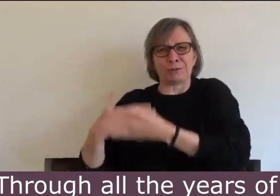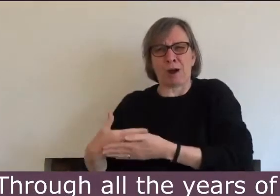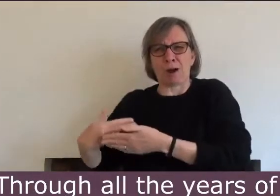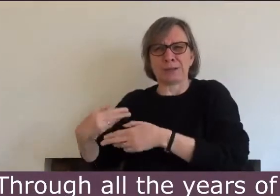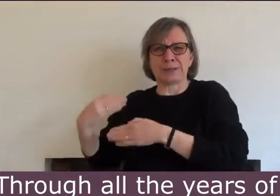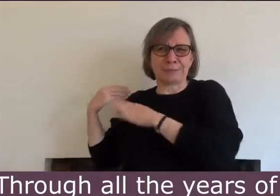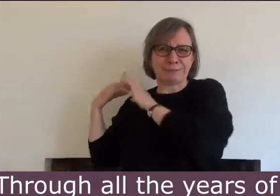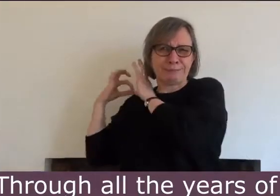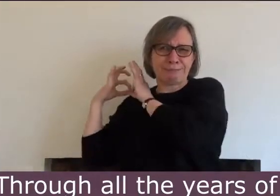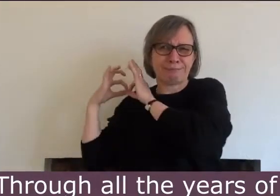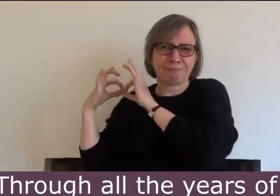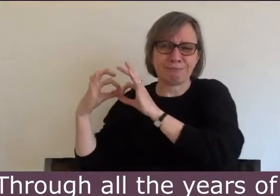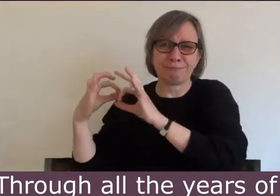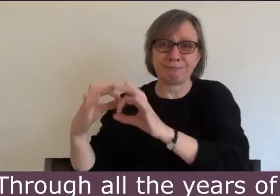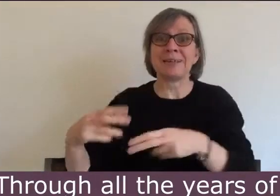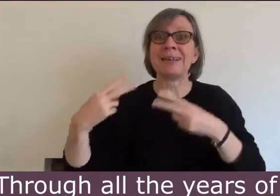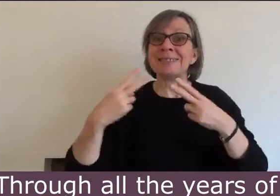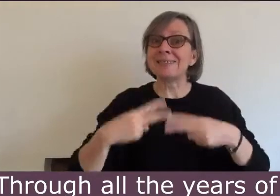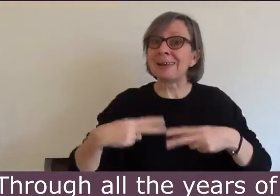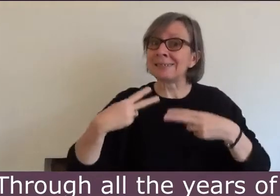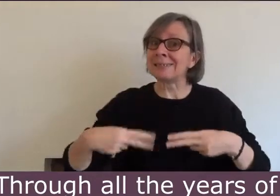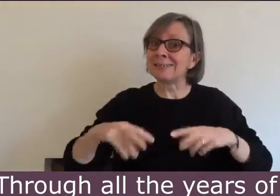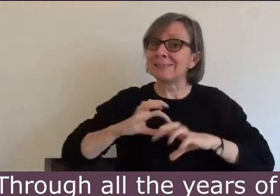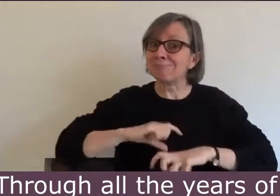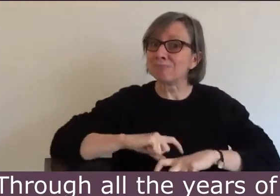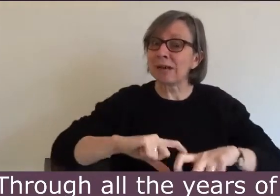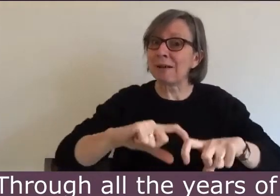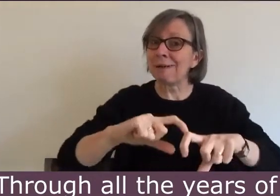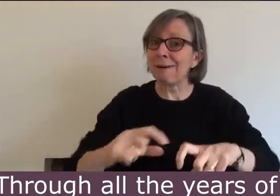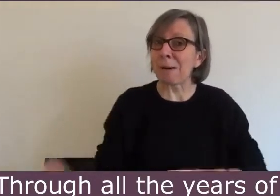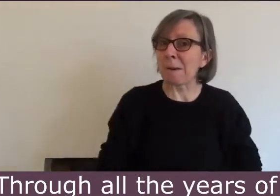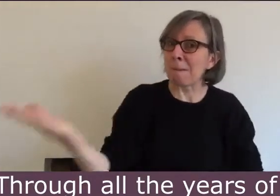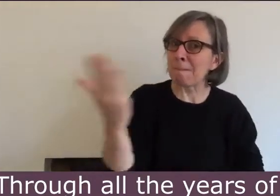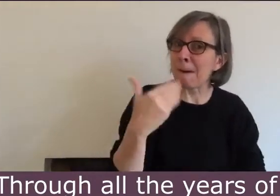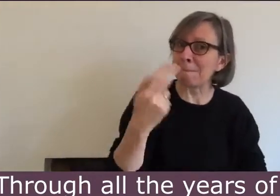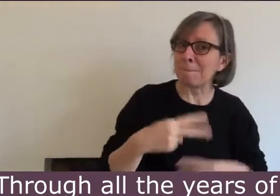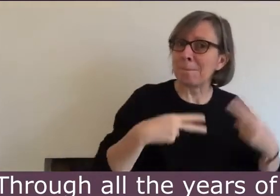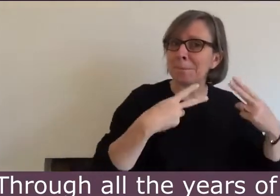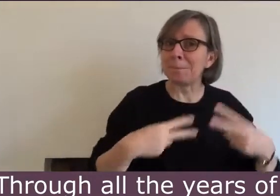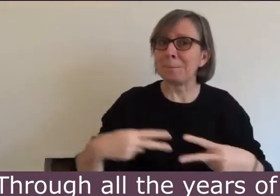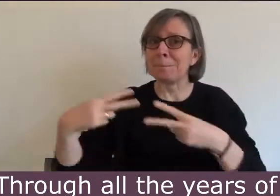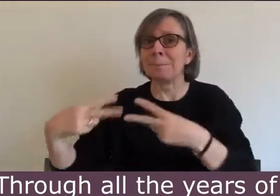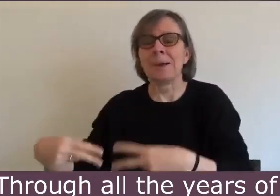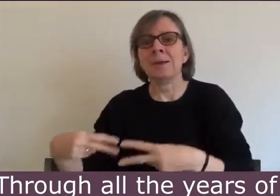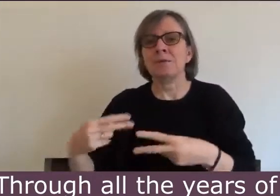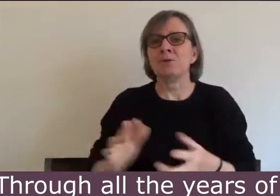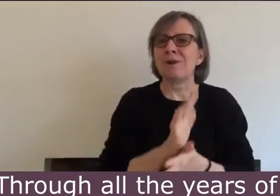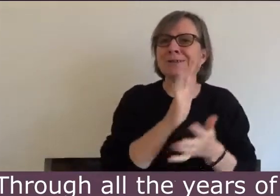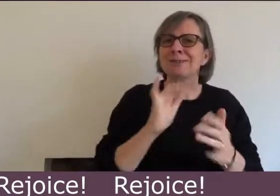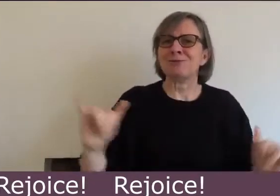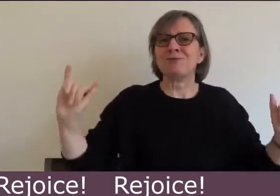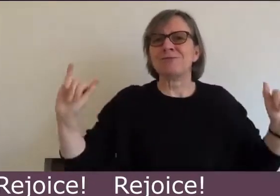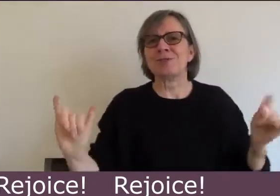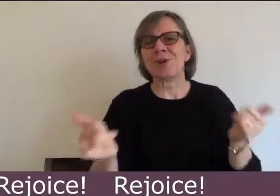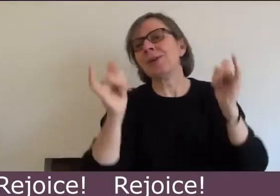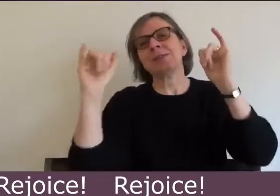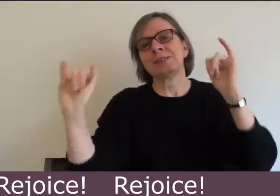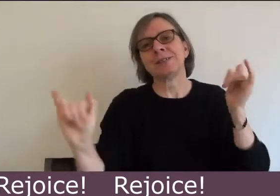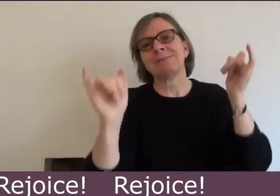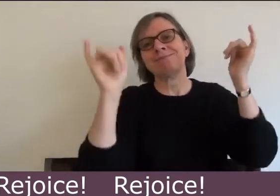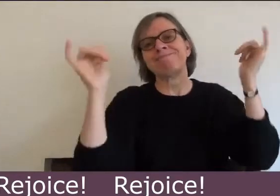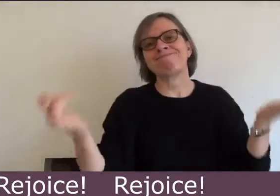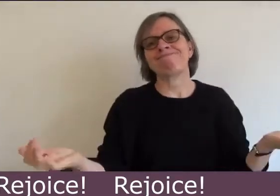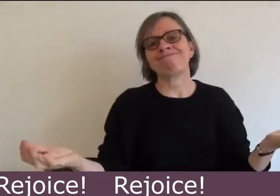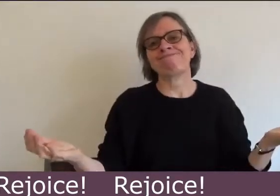Of darkness, still the dance goes on and on. Oh, take my hand and come and join the song. Rejoice,